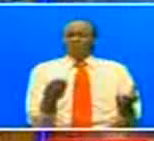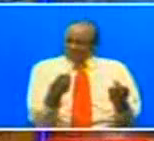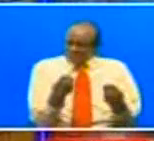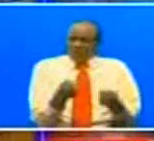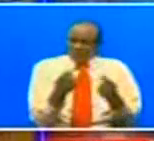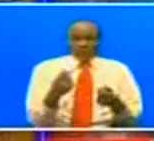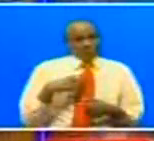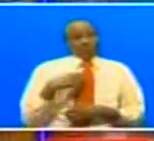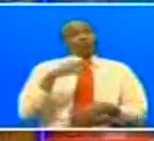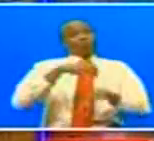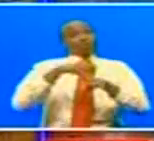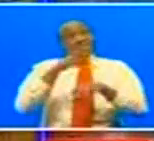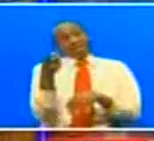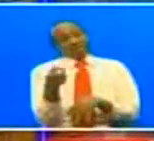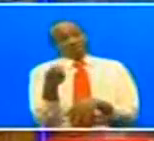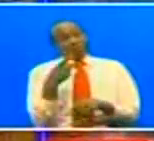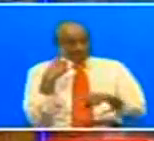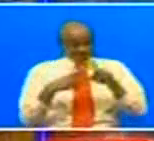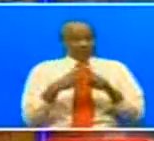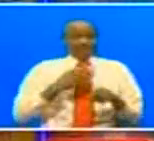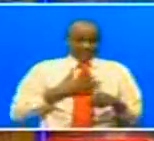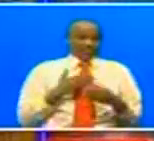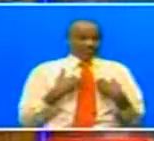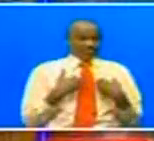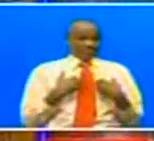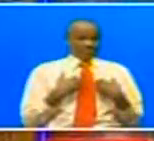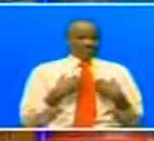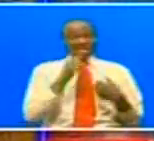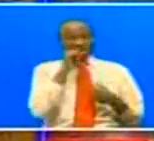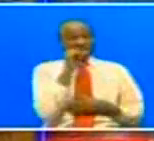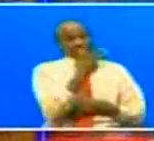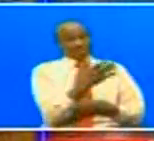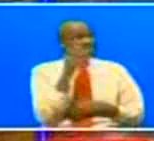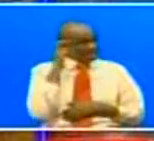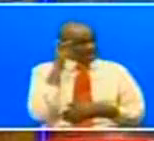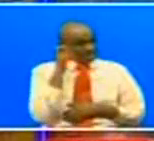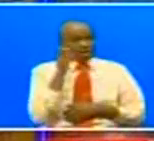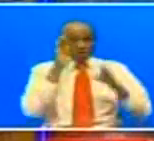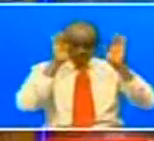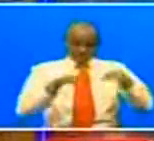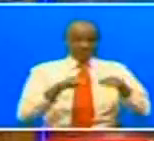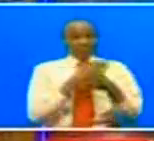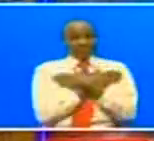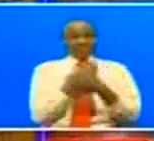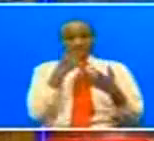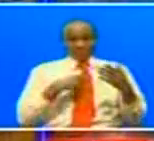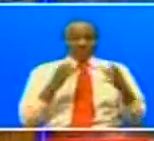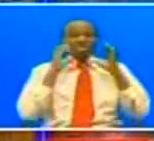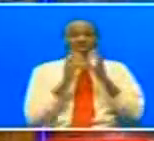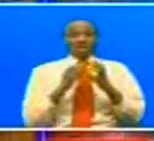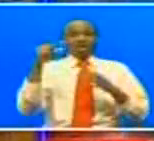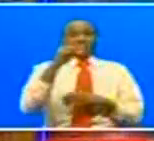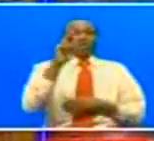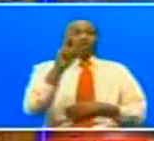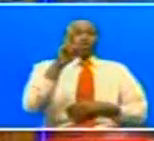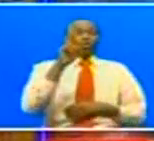are in mosques. And this is our experience as well in the UK. I hear Muslim friends, they talk about Sheikh Google,